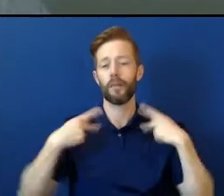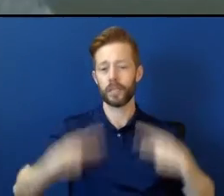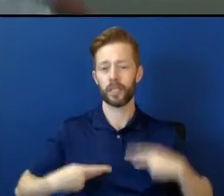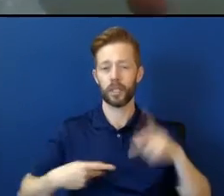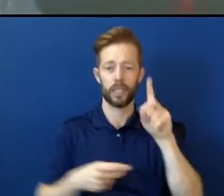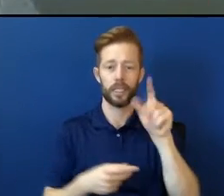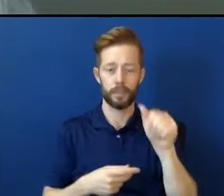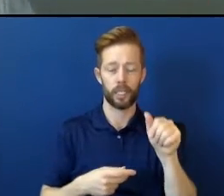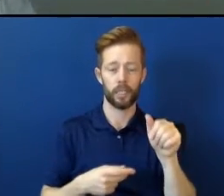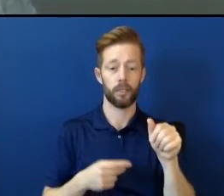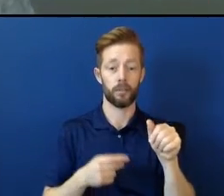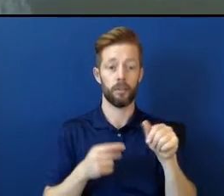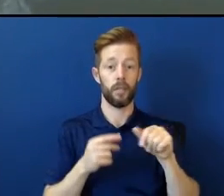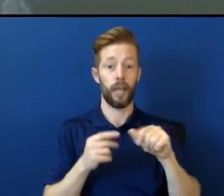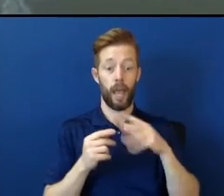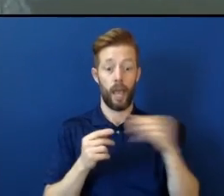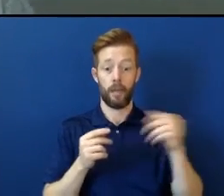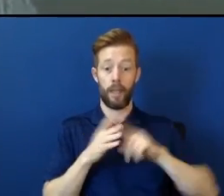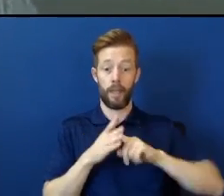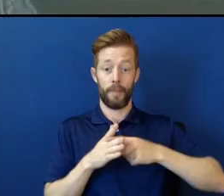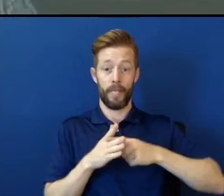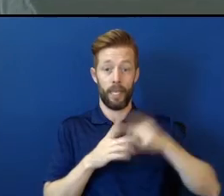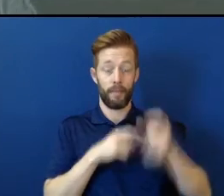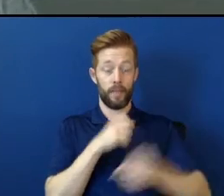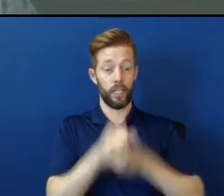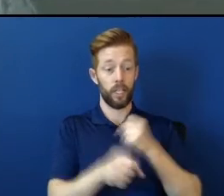disabilities. And at the beginning of the year,